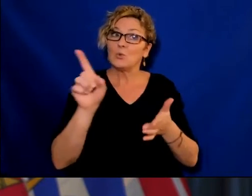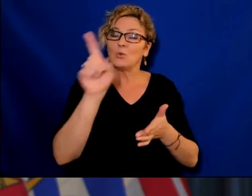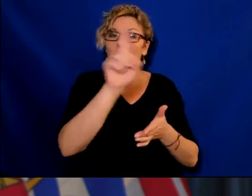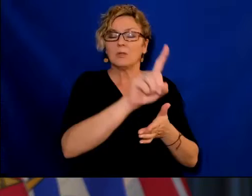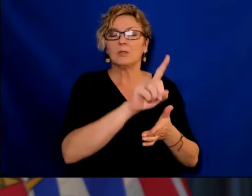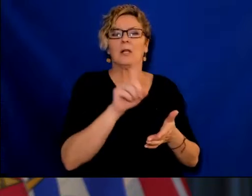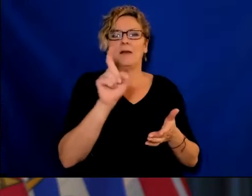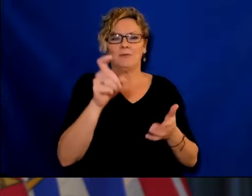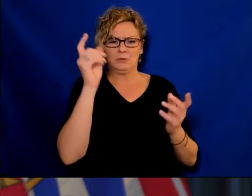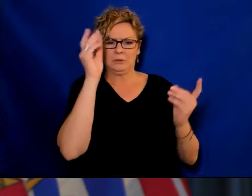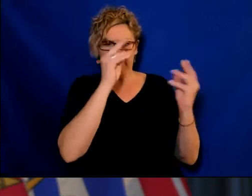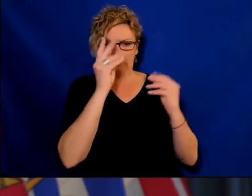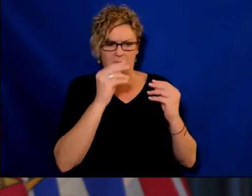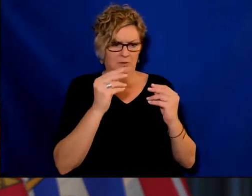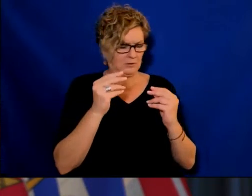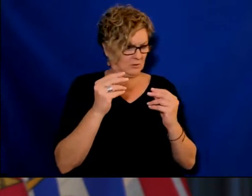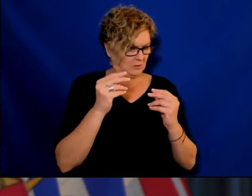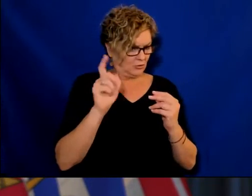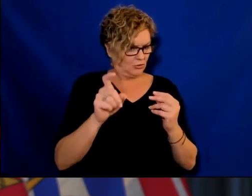Richard Zussman, Global News.